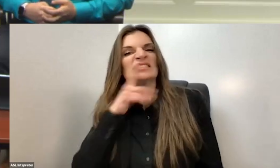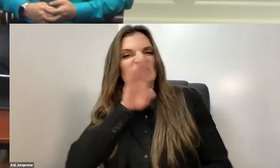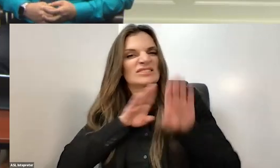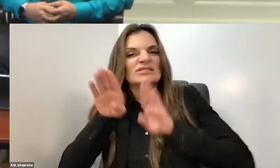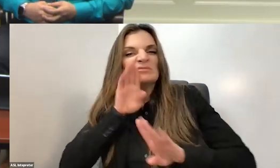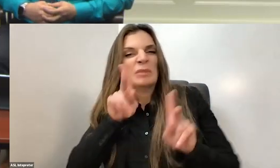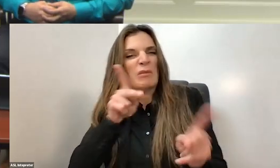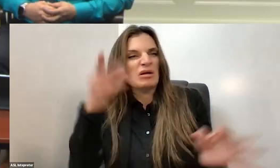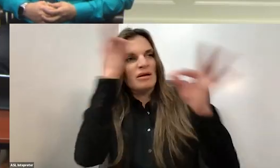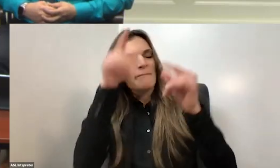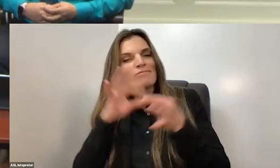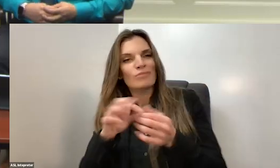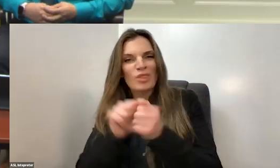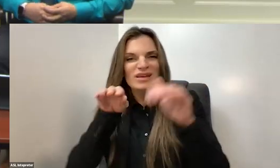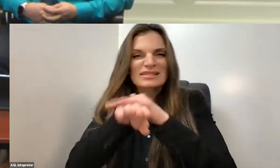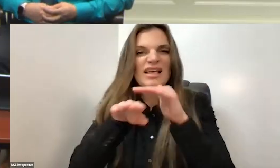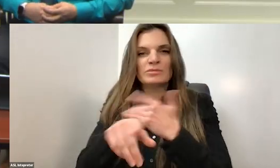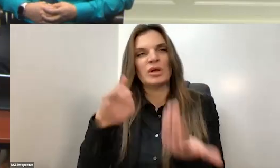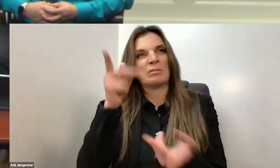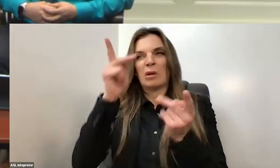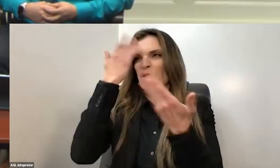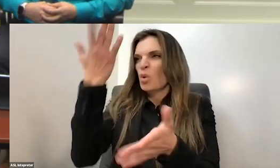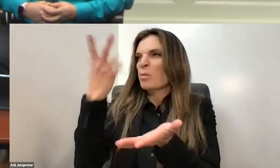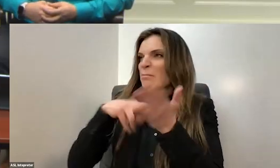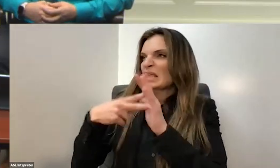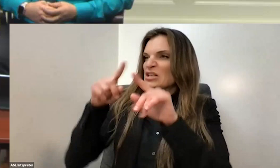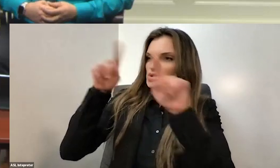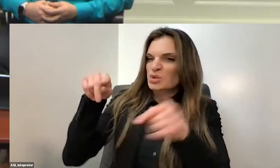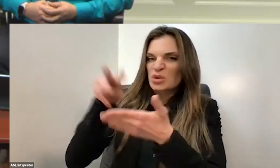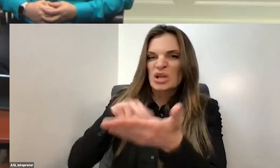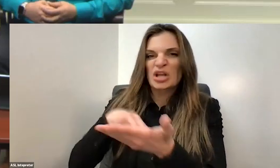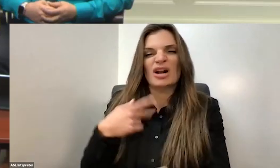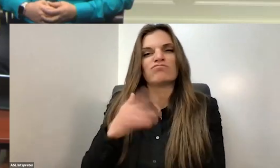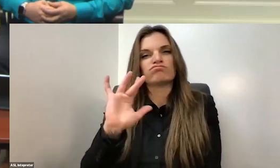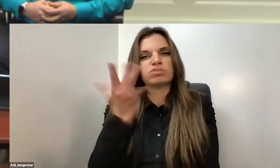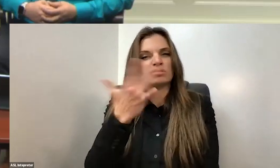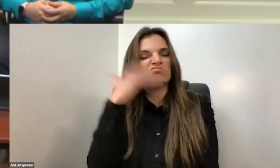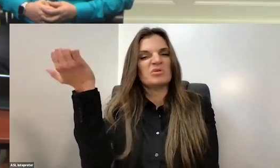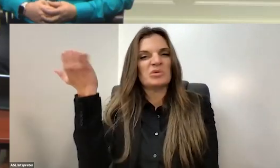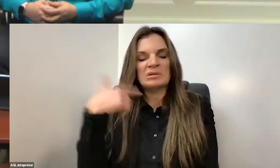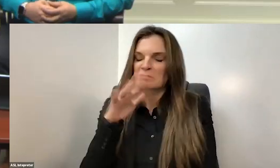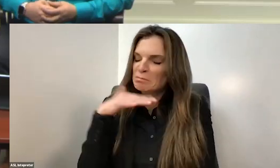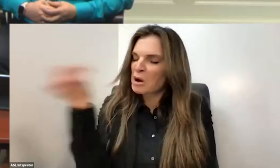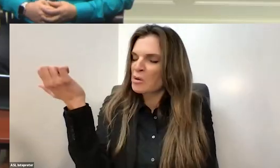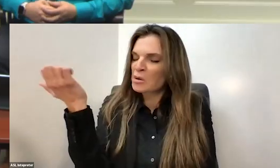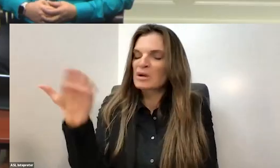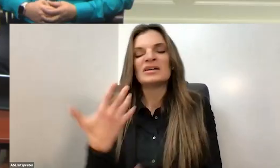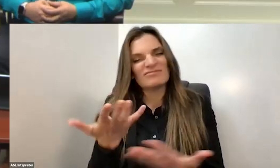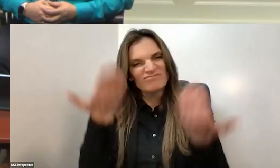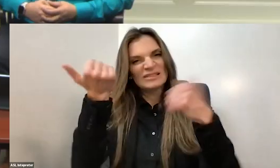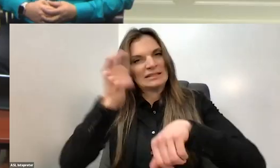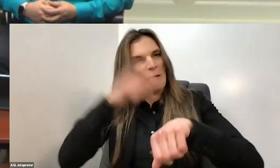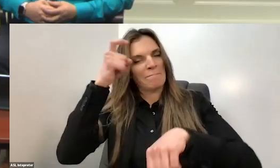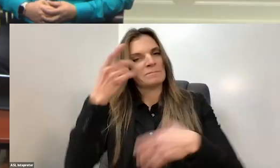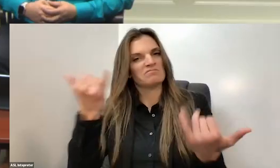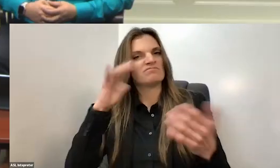is. And he was calling for a day, a global day, where people just learn about accessibility. And he just picked a date. He said, let's